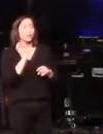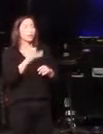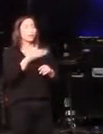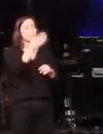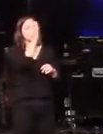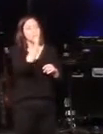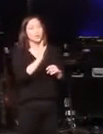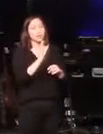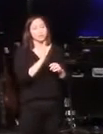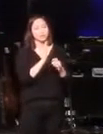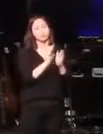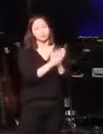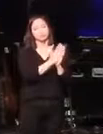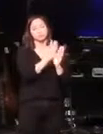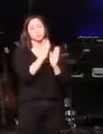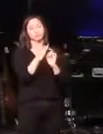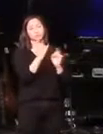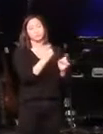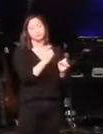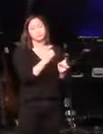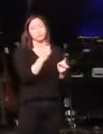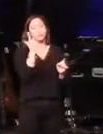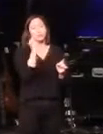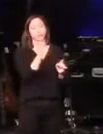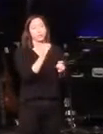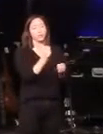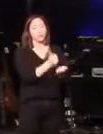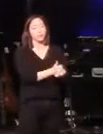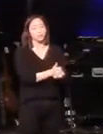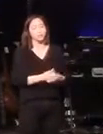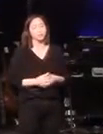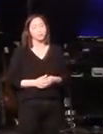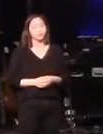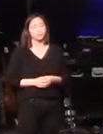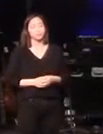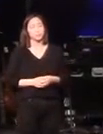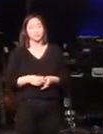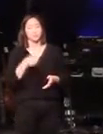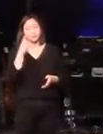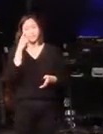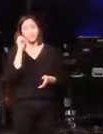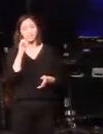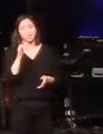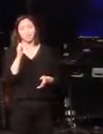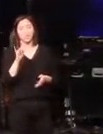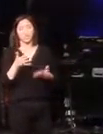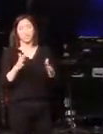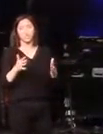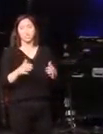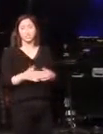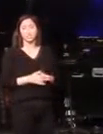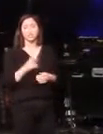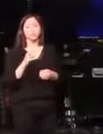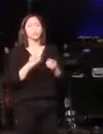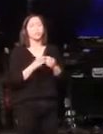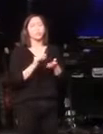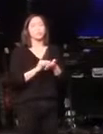ever. Amen. Now you're going, Jeff, that's the end. There's three more verses next week.